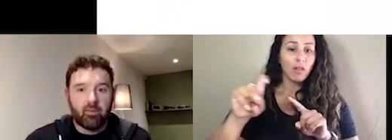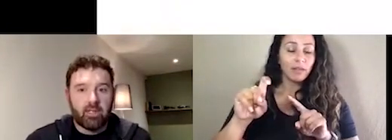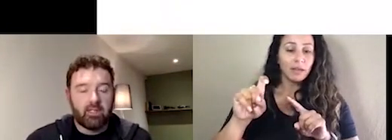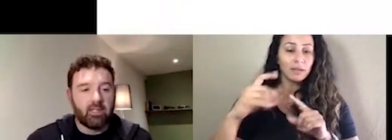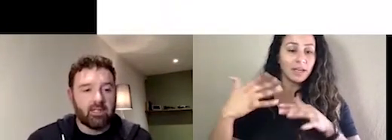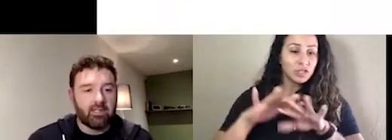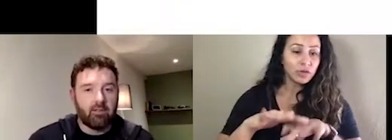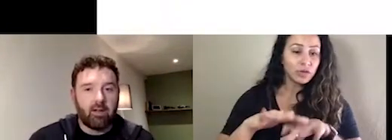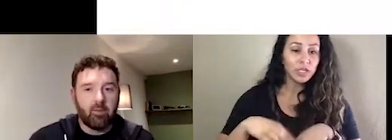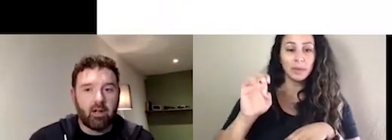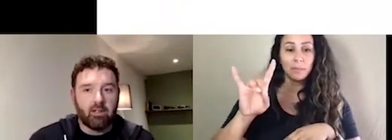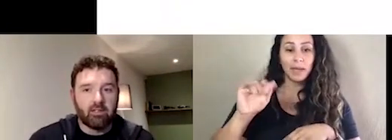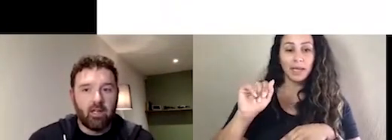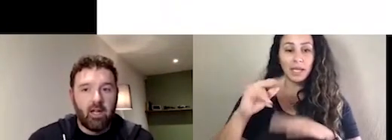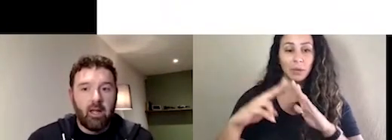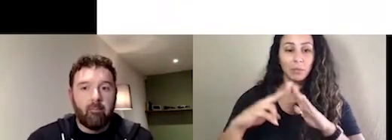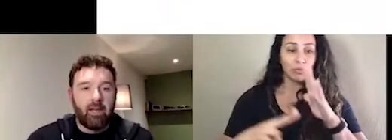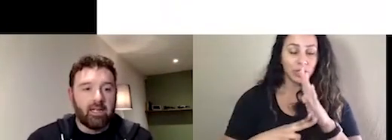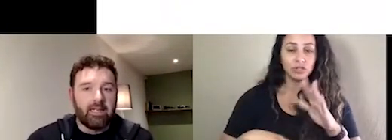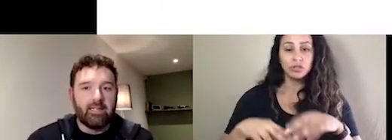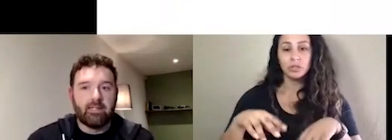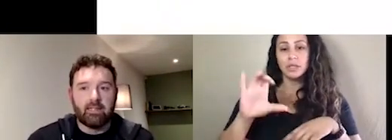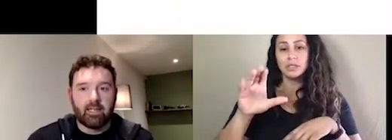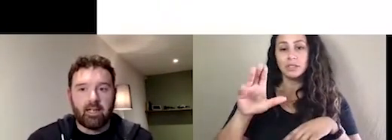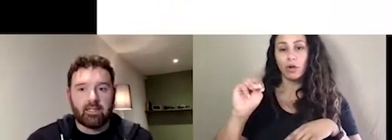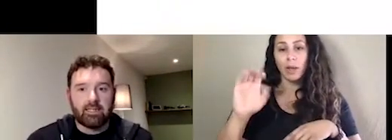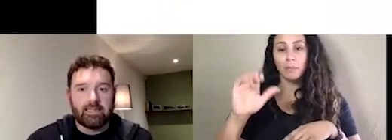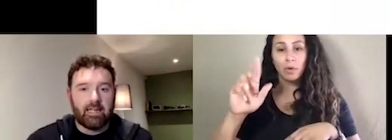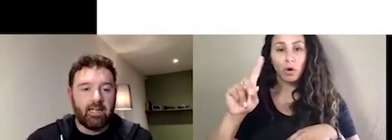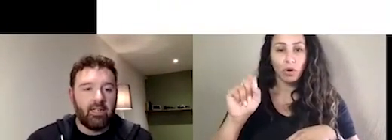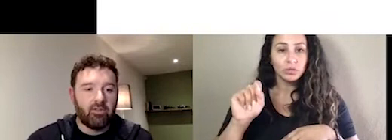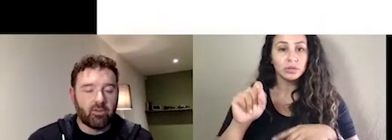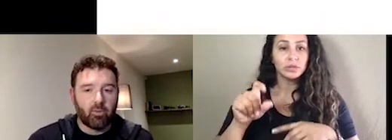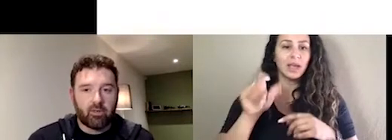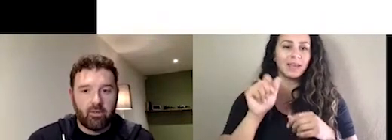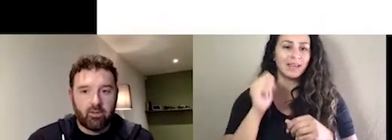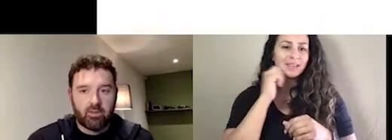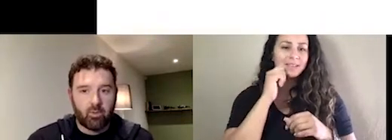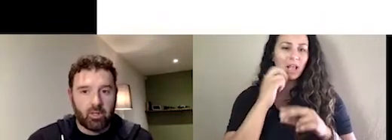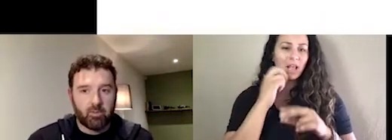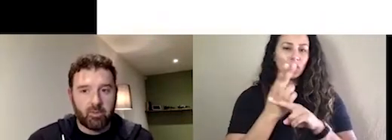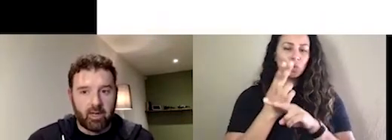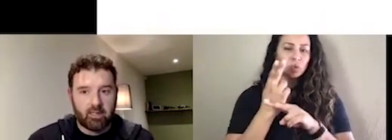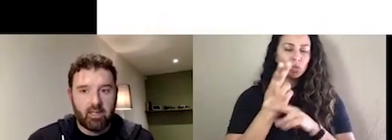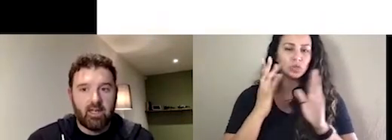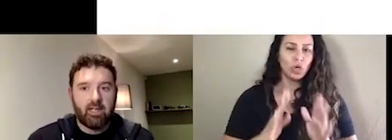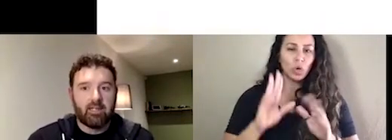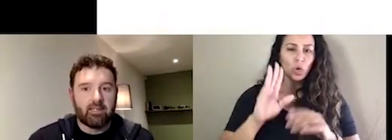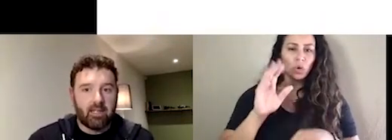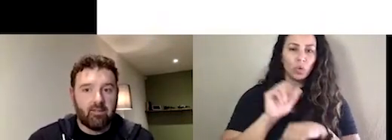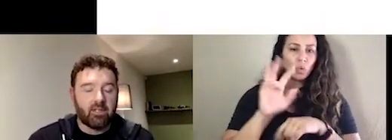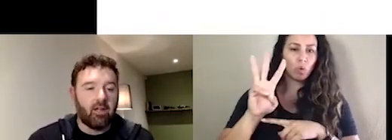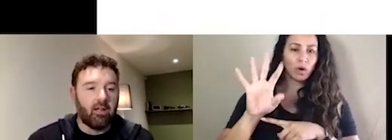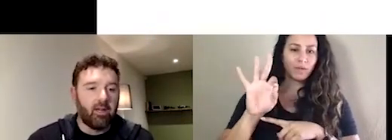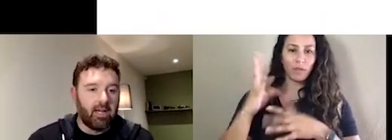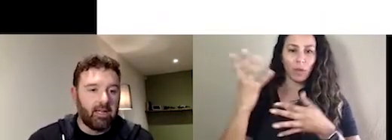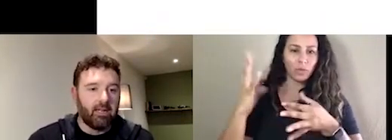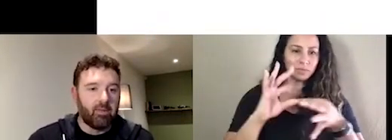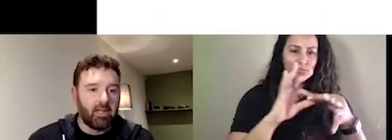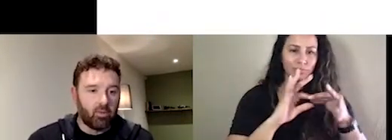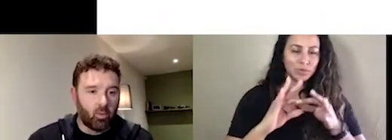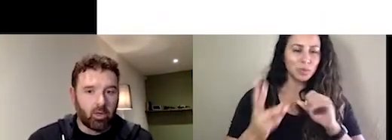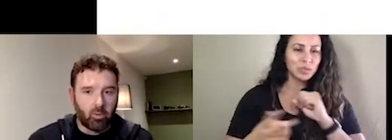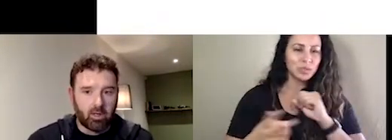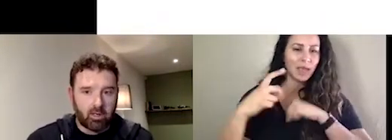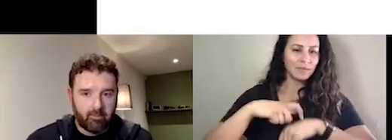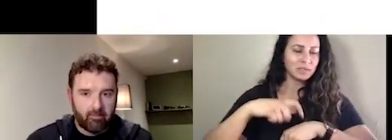media bridge, and CRM cards make it easy to connect daily user workflows with HubSpot to save time and